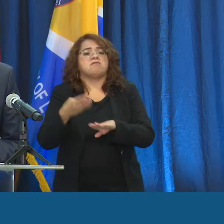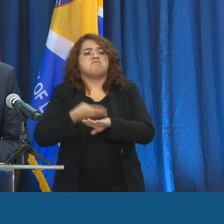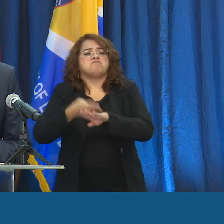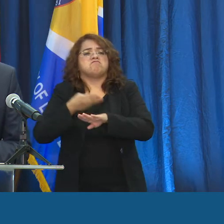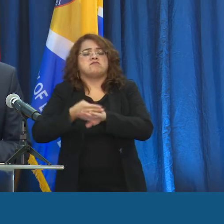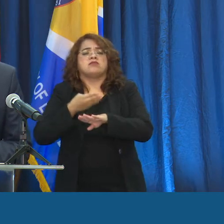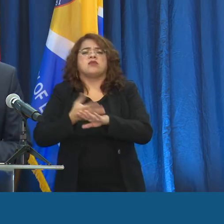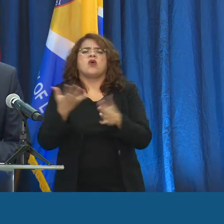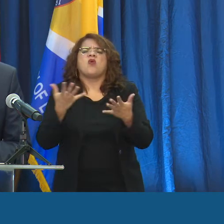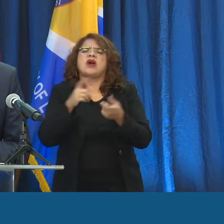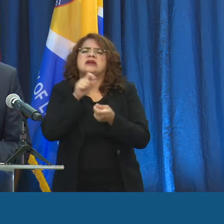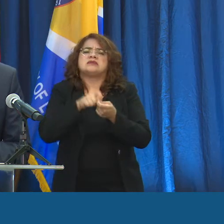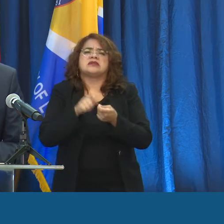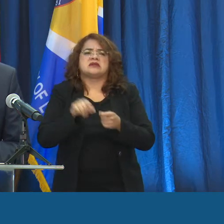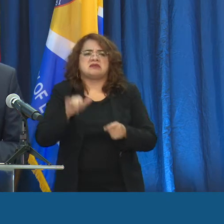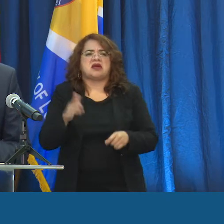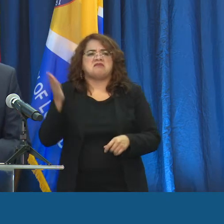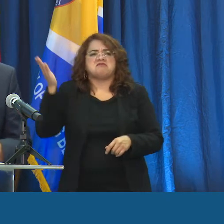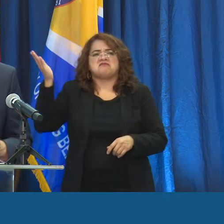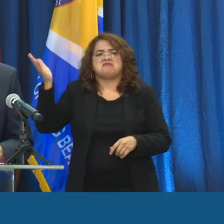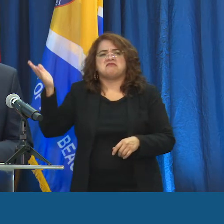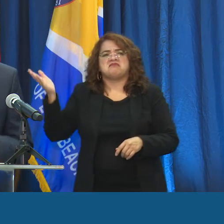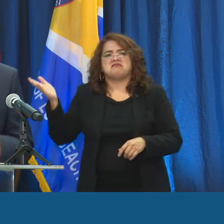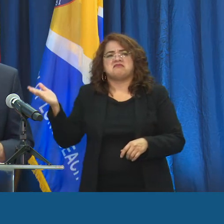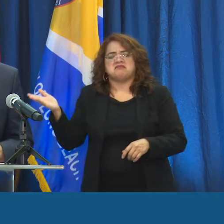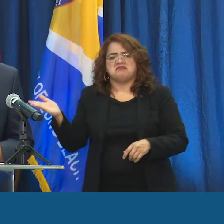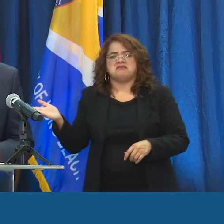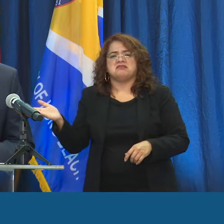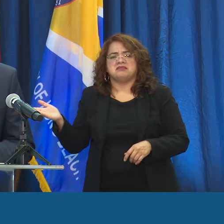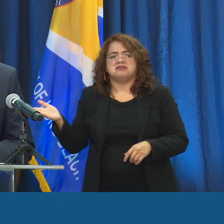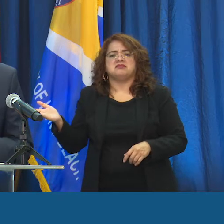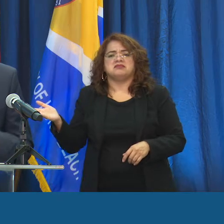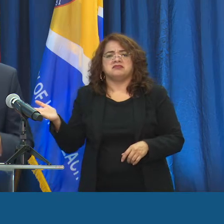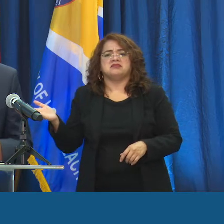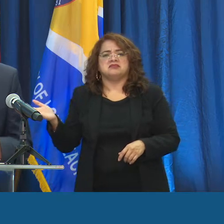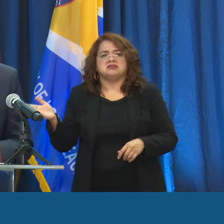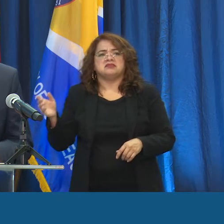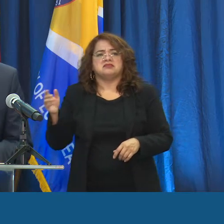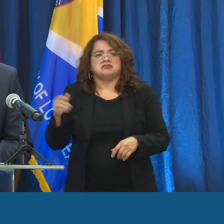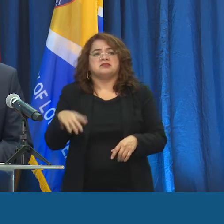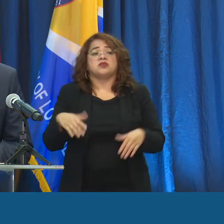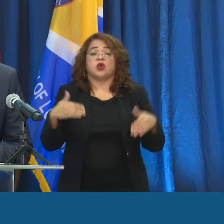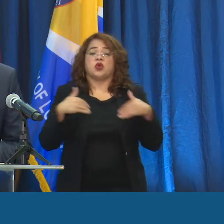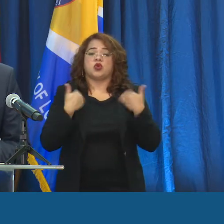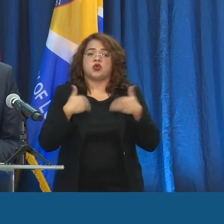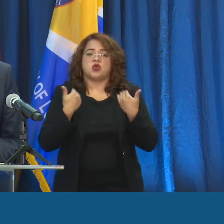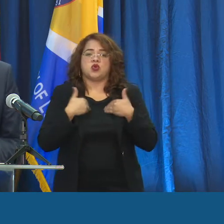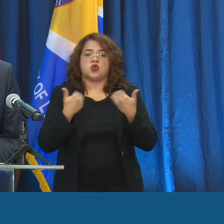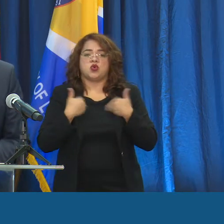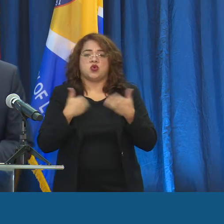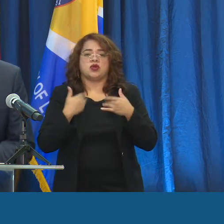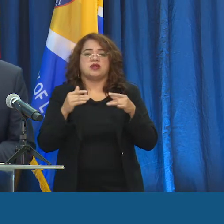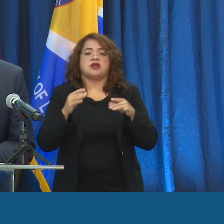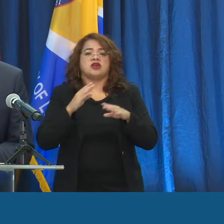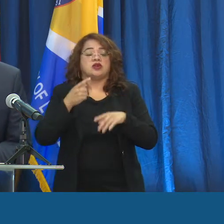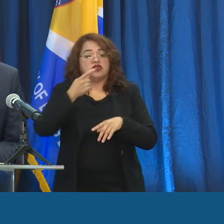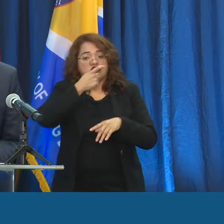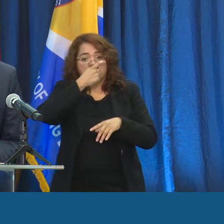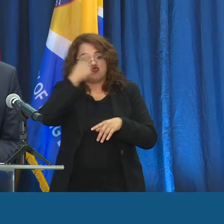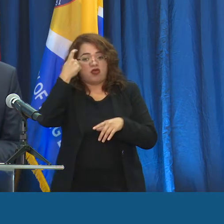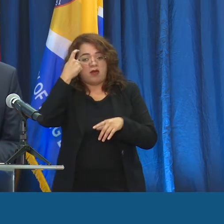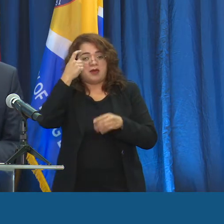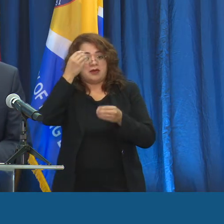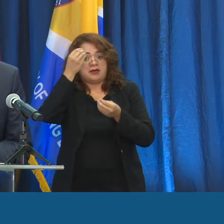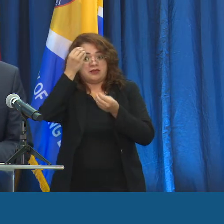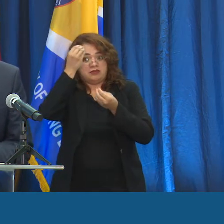items? Well, we'll be investing in youth and violence prevention and trauma-informed responses to community needs in the amount